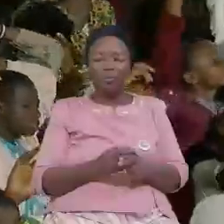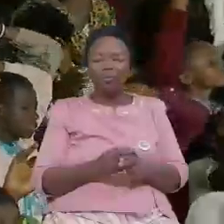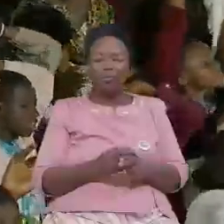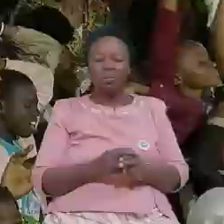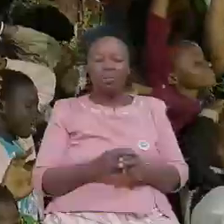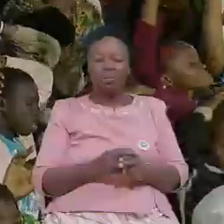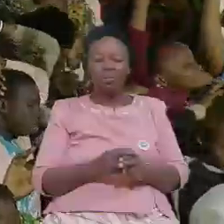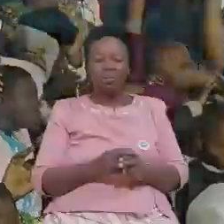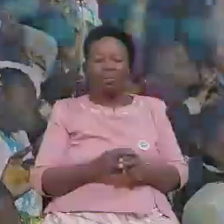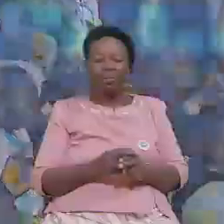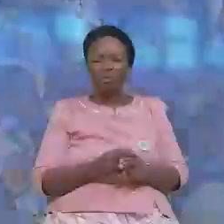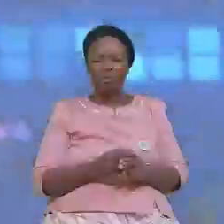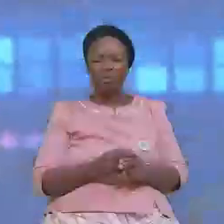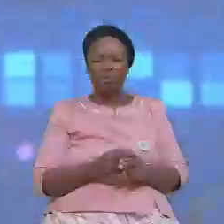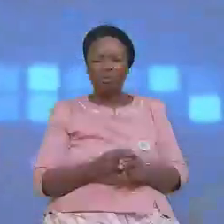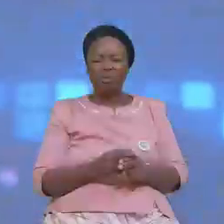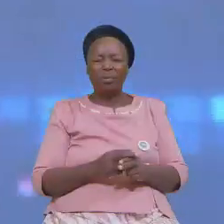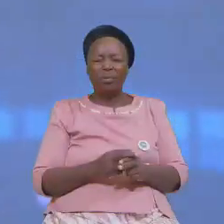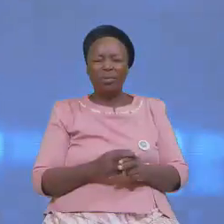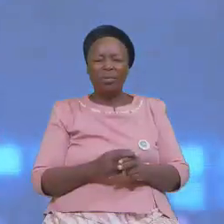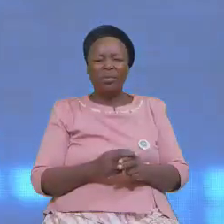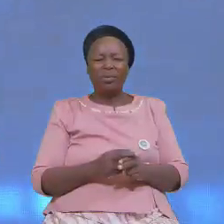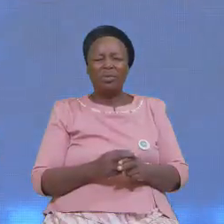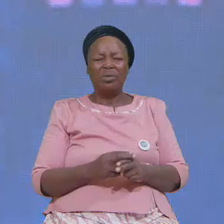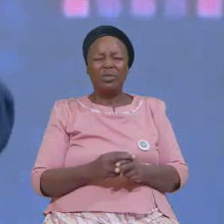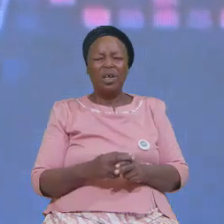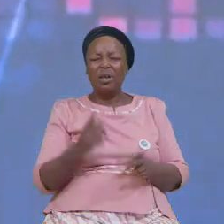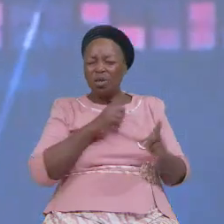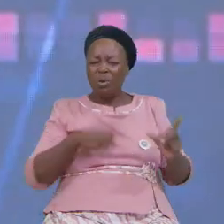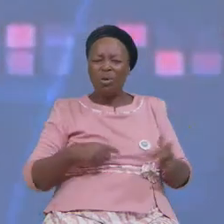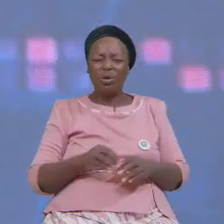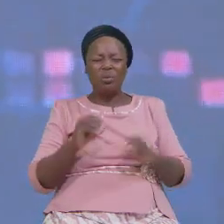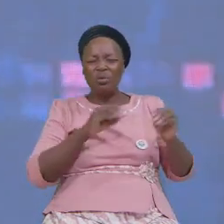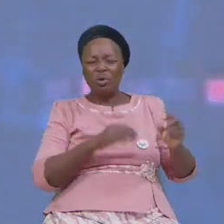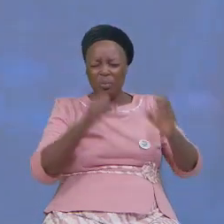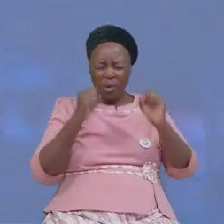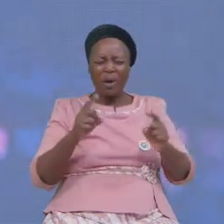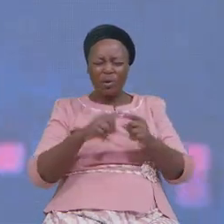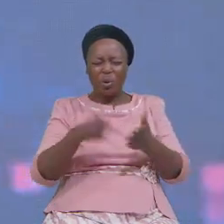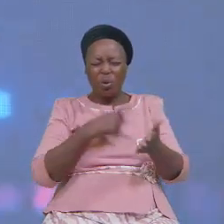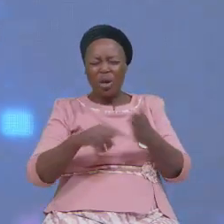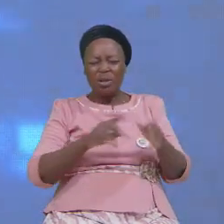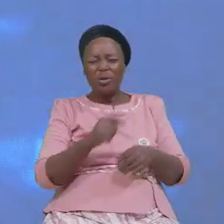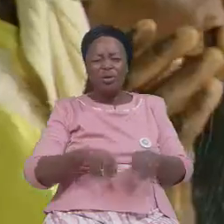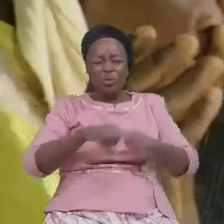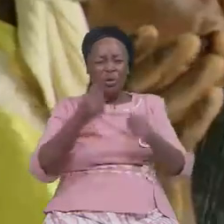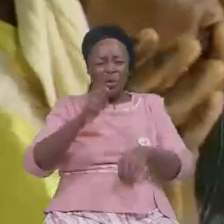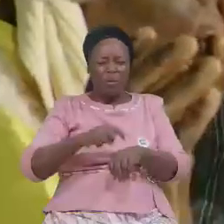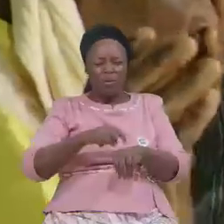The Lord has power to mend your broken bones. Those broken bones come together